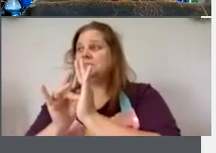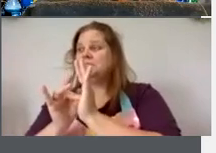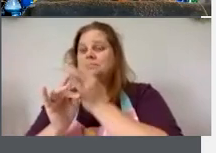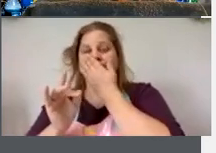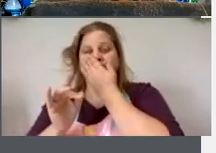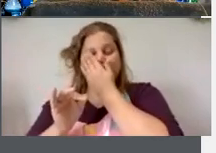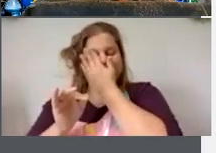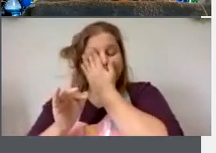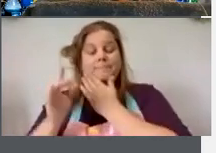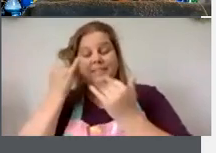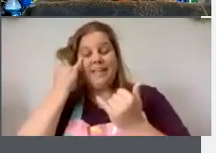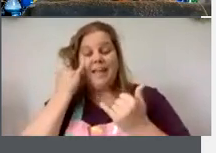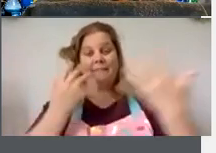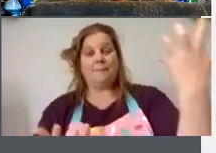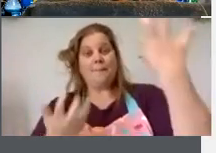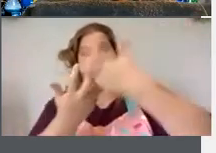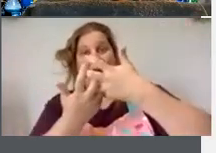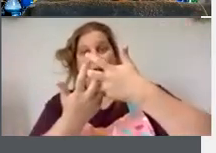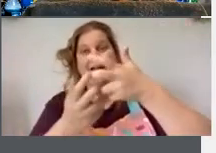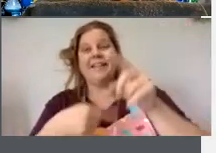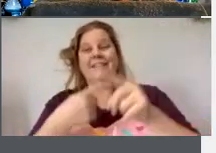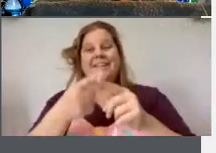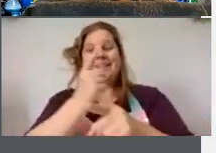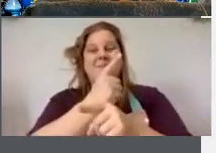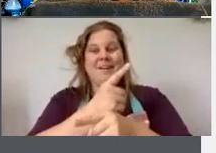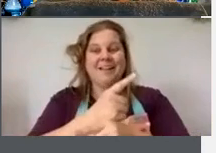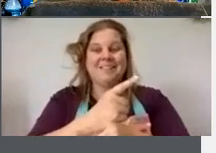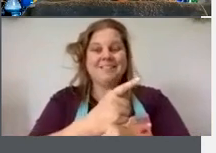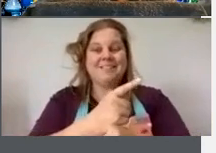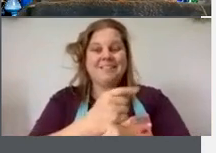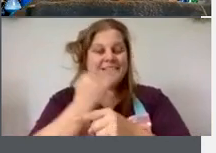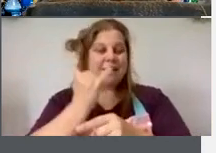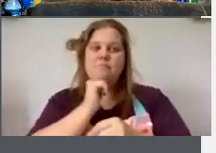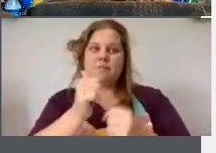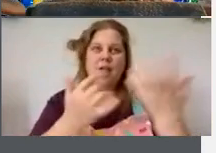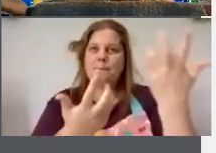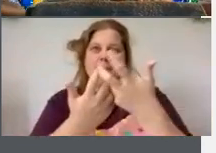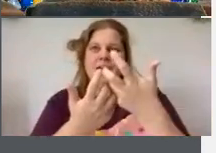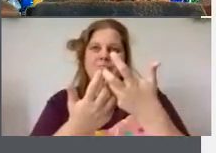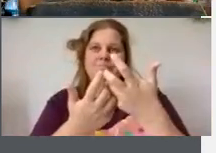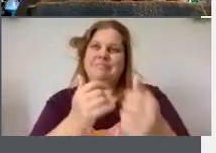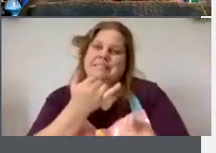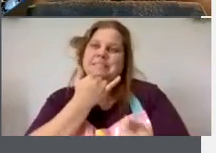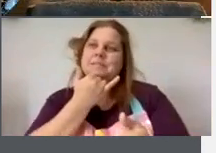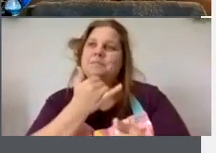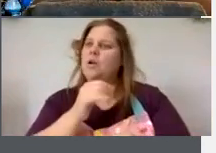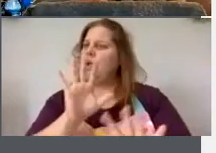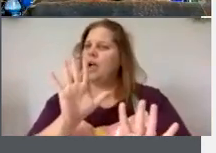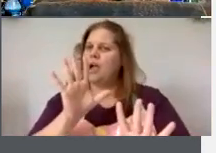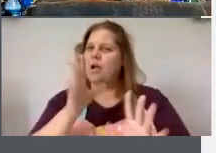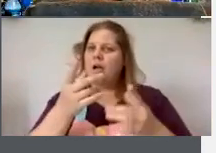answers matches, then you got it correct. If the two answers don't match, then you got it wrong. And guess what? It's